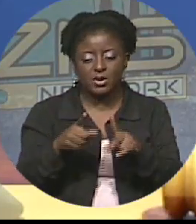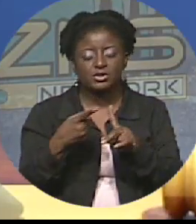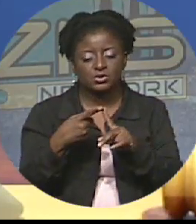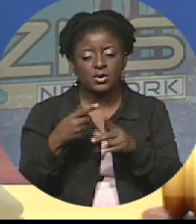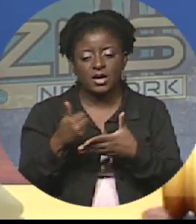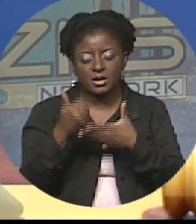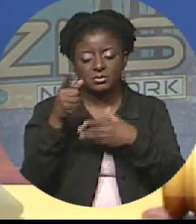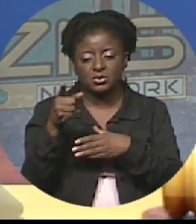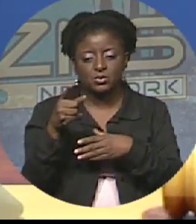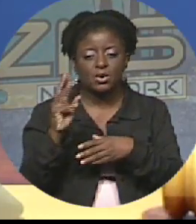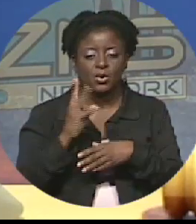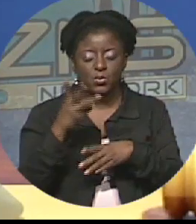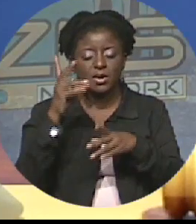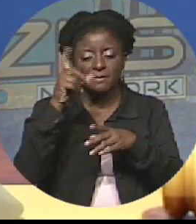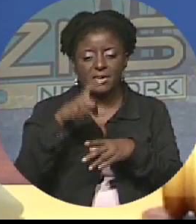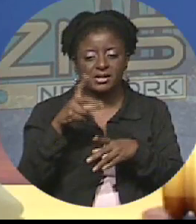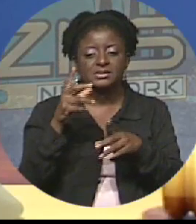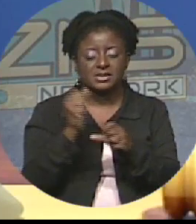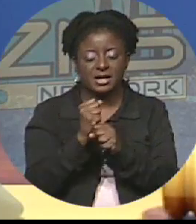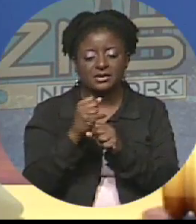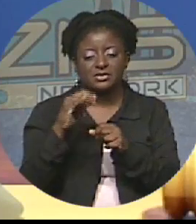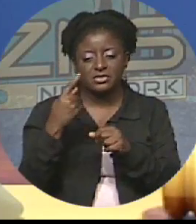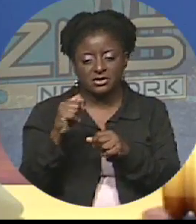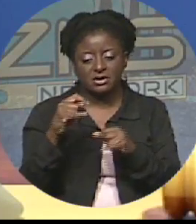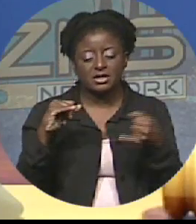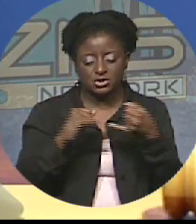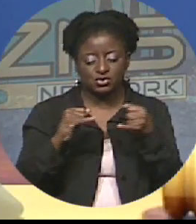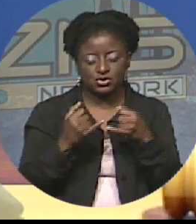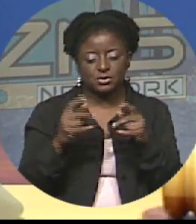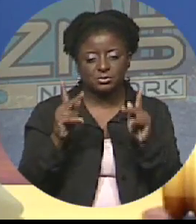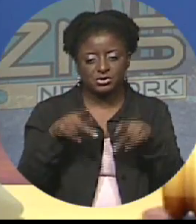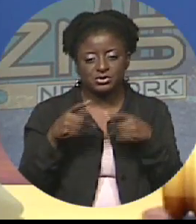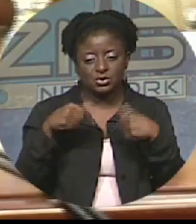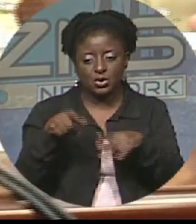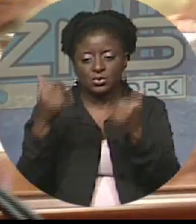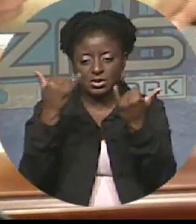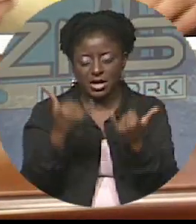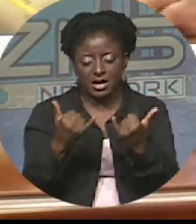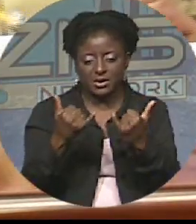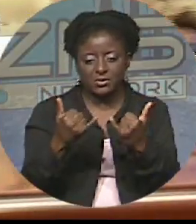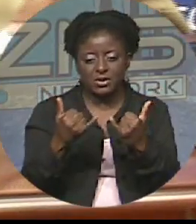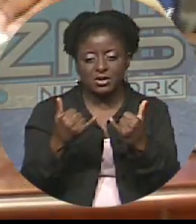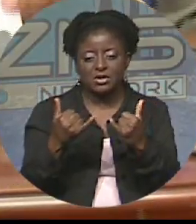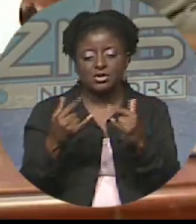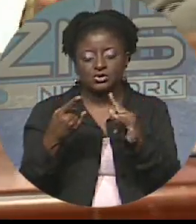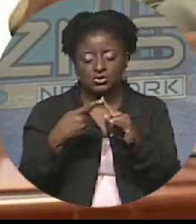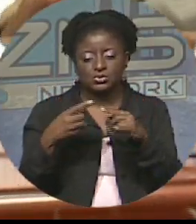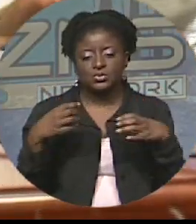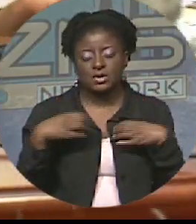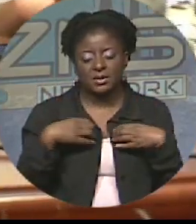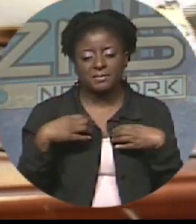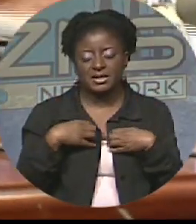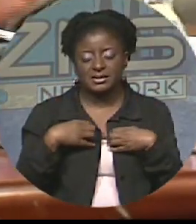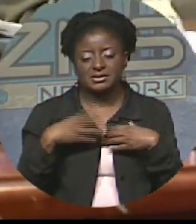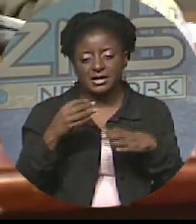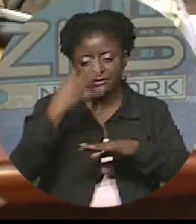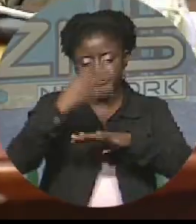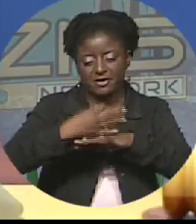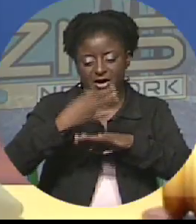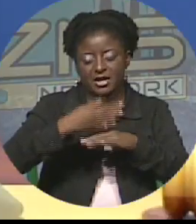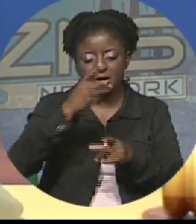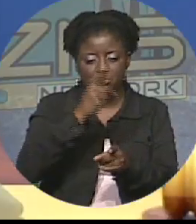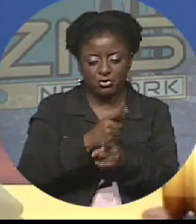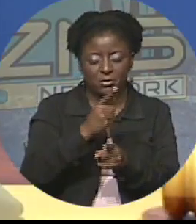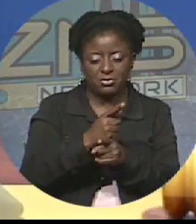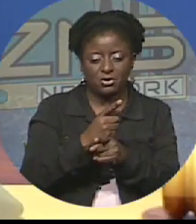person aggrieved to go now to the Complaints and Corruption branch and file a proper report. If that complaint has been duly lodged, then of